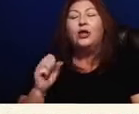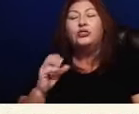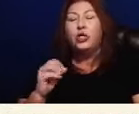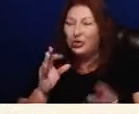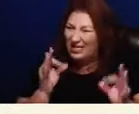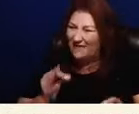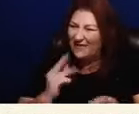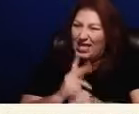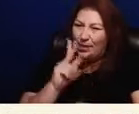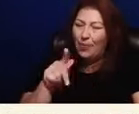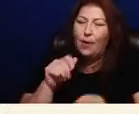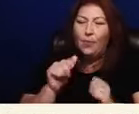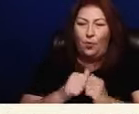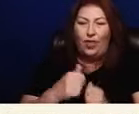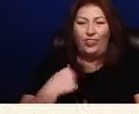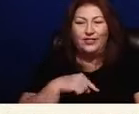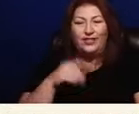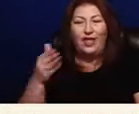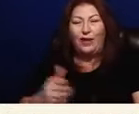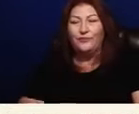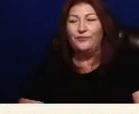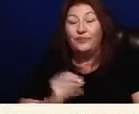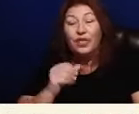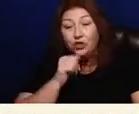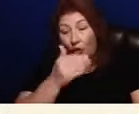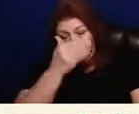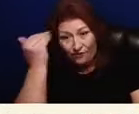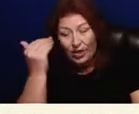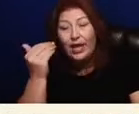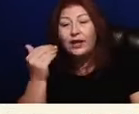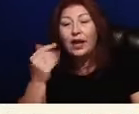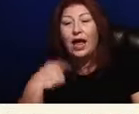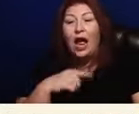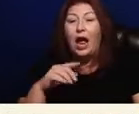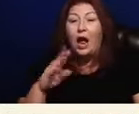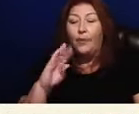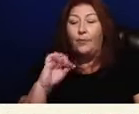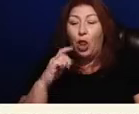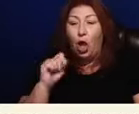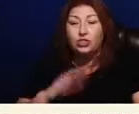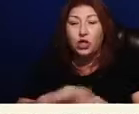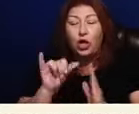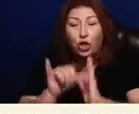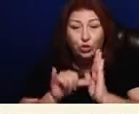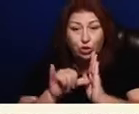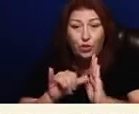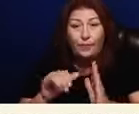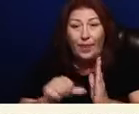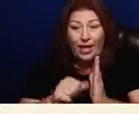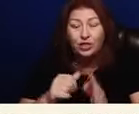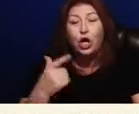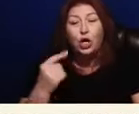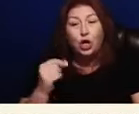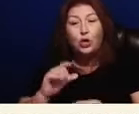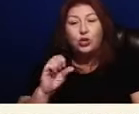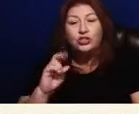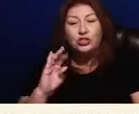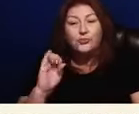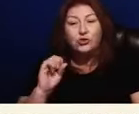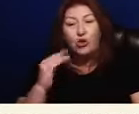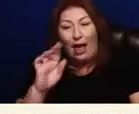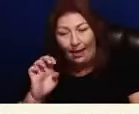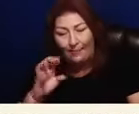up with us on there, please. And don't forget, our vlogs are on our YouTube page. So make sure you go subscribe and make sure you like our